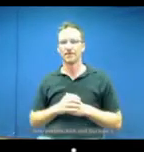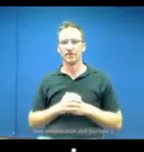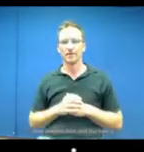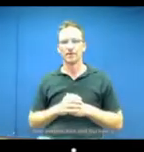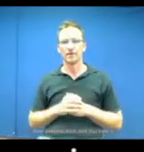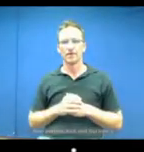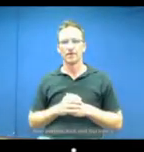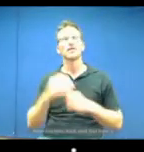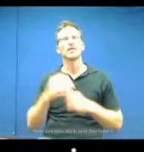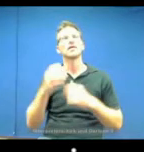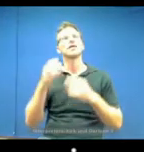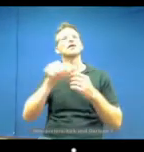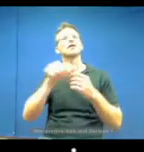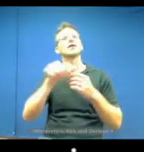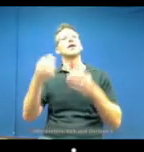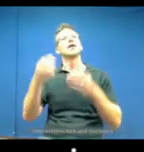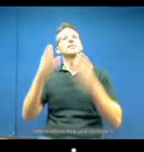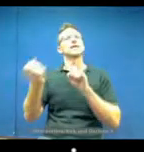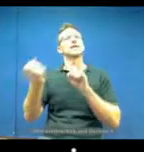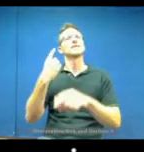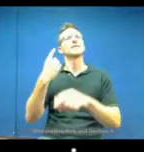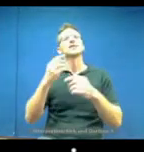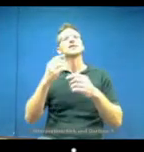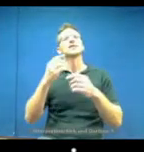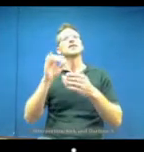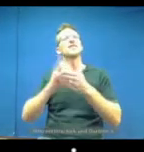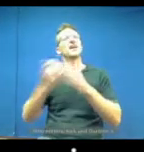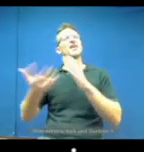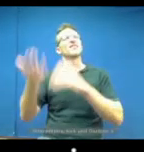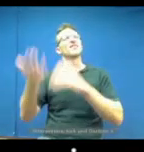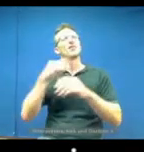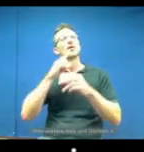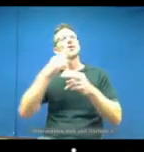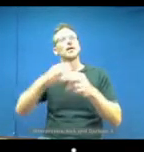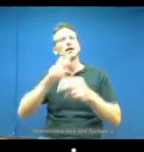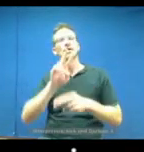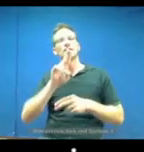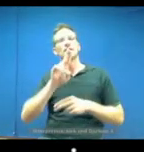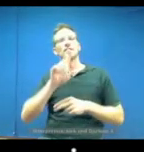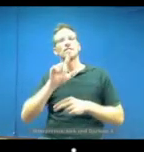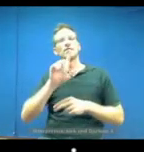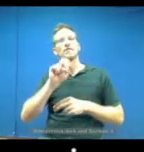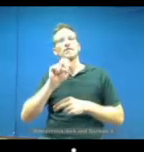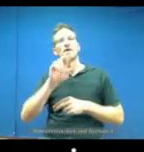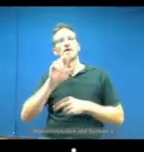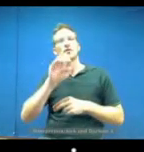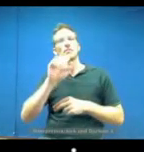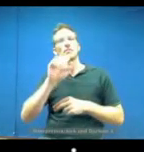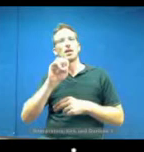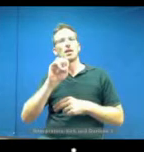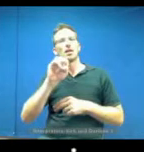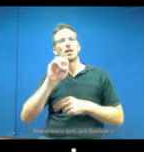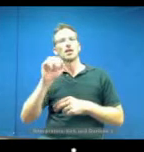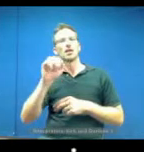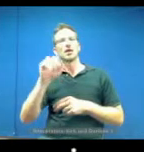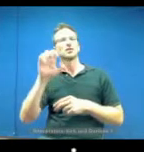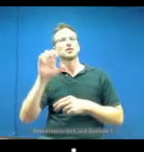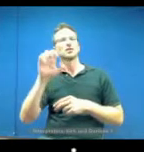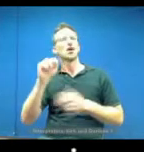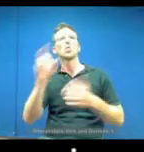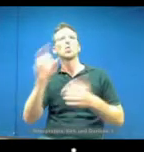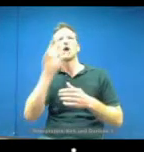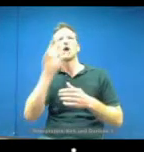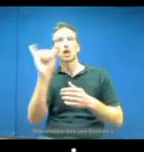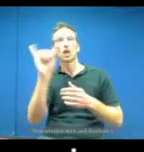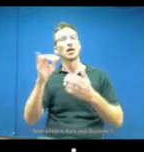I'm asked about the definition of vulnerable adult, and it may or may not include someone with a physical disability. You have to